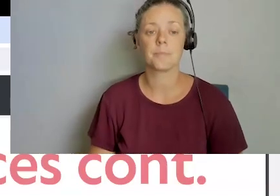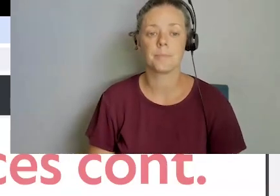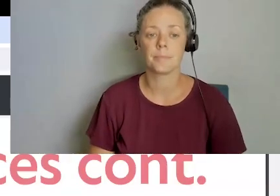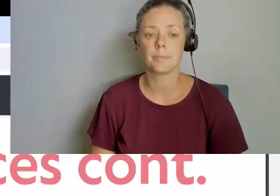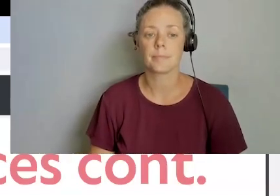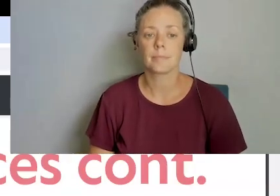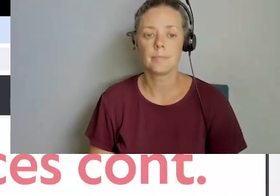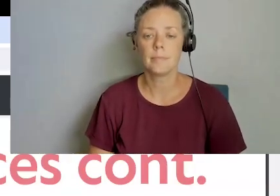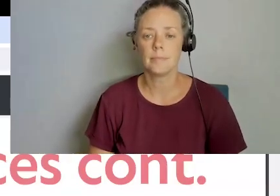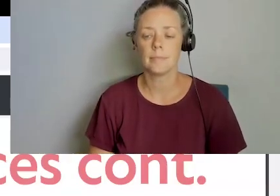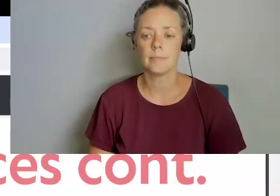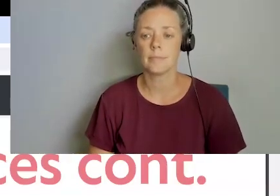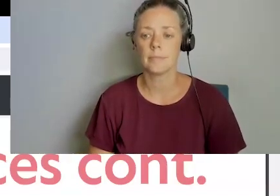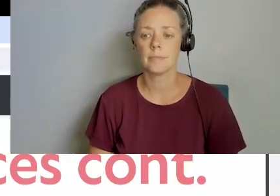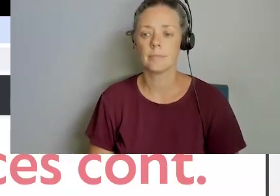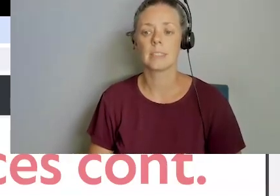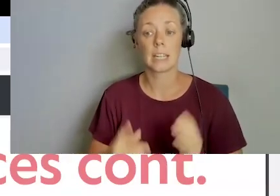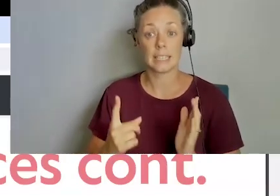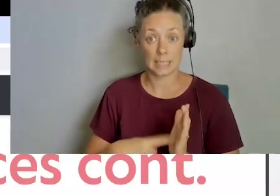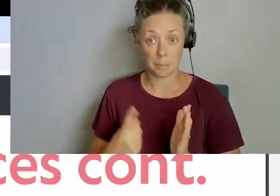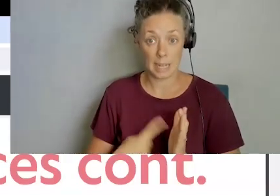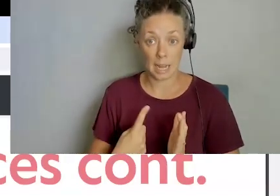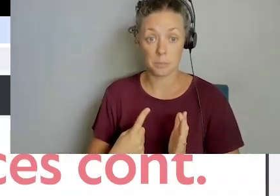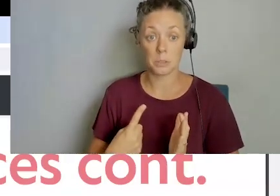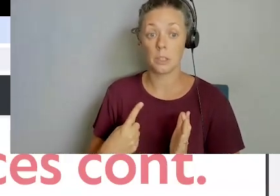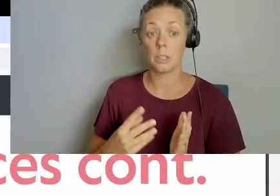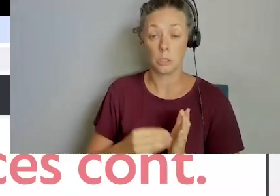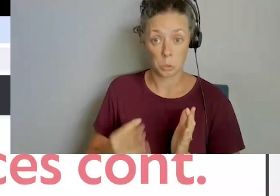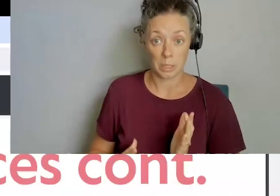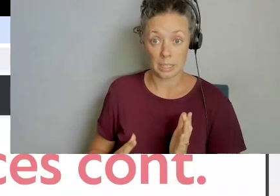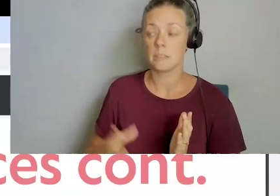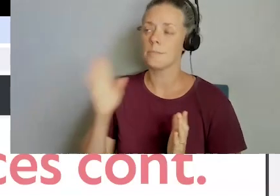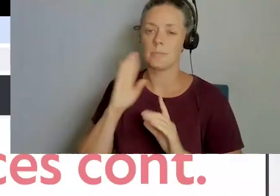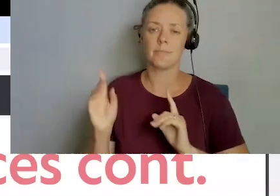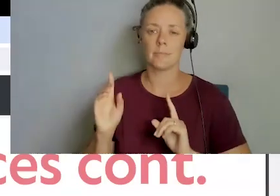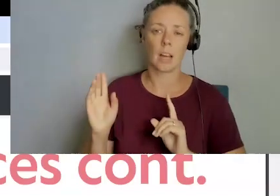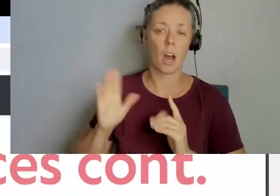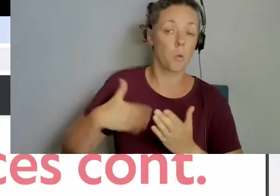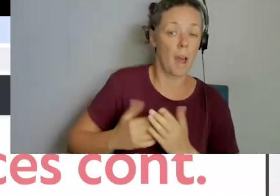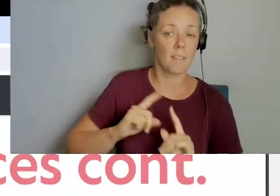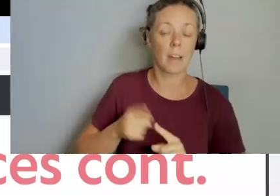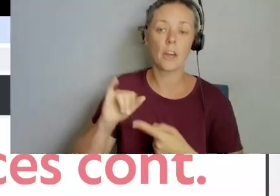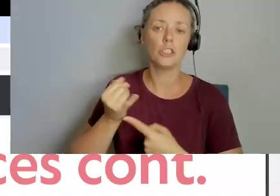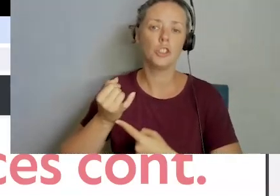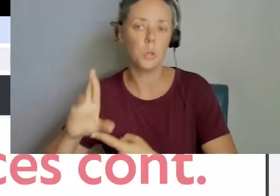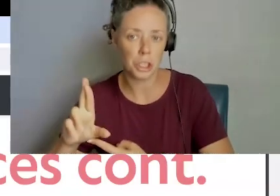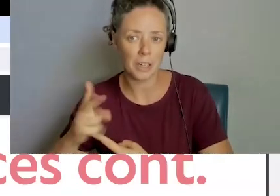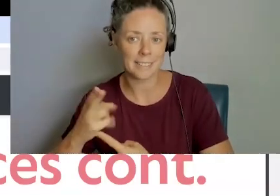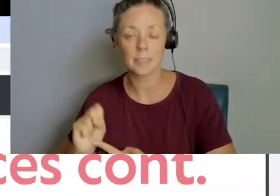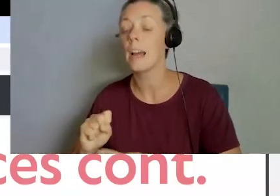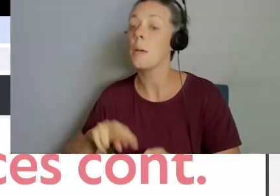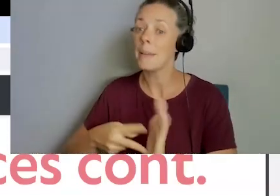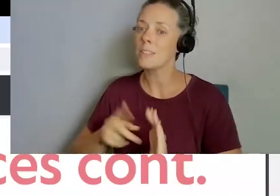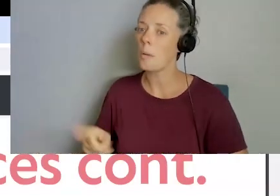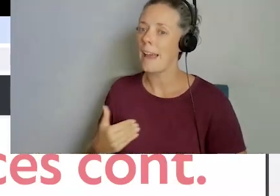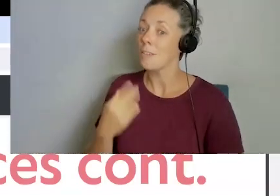students, they get here when there are juniors in high school. So that means that they have only completed 2 years of